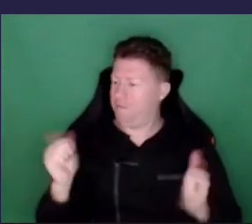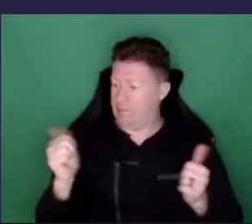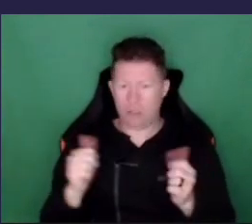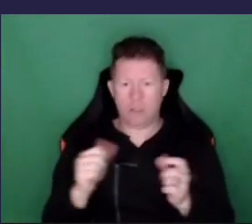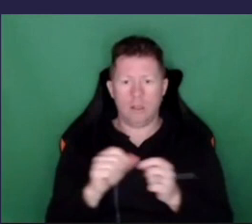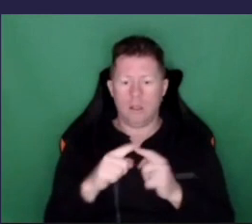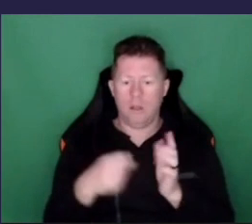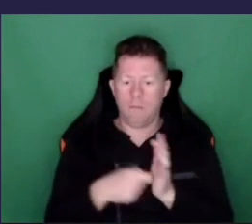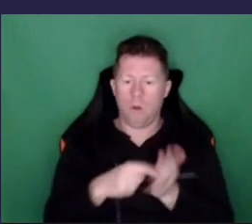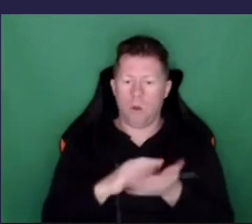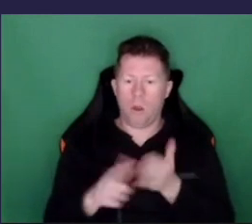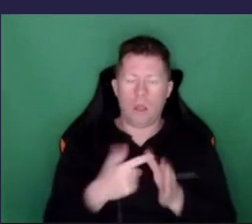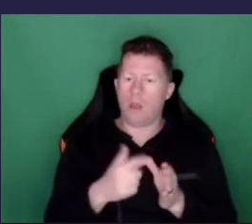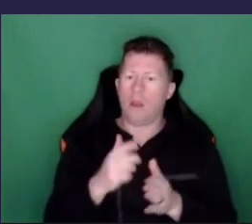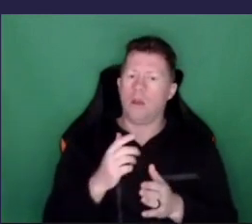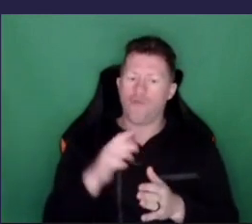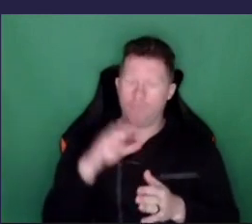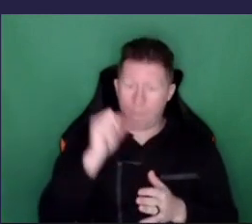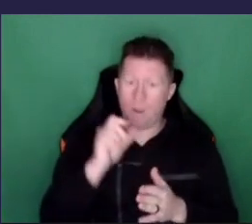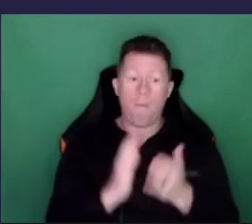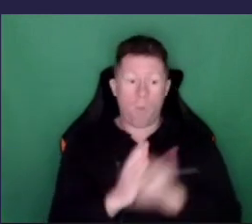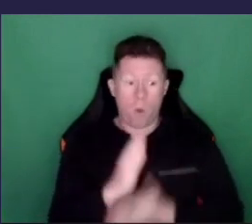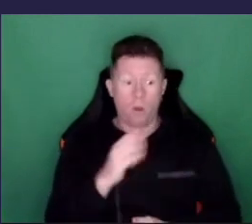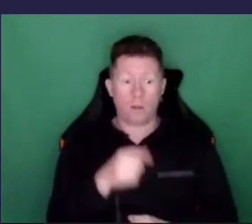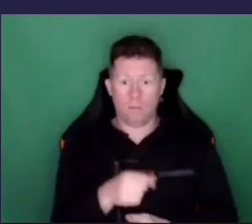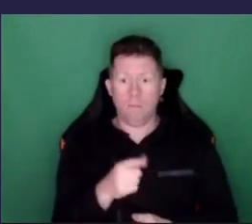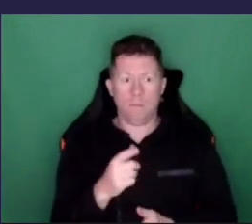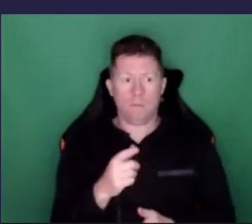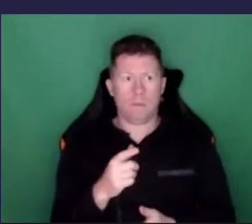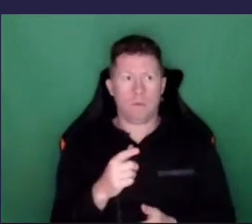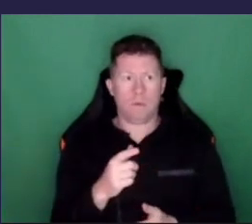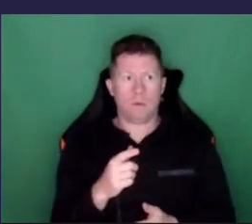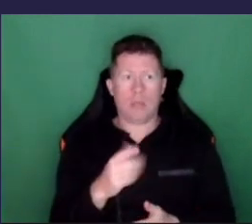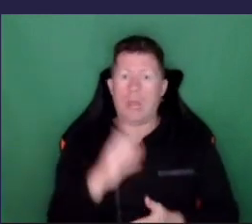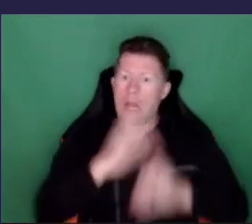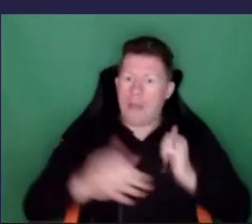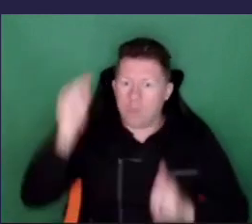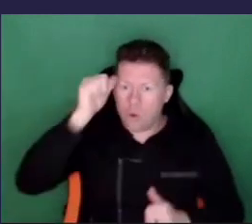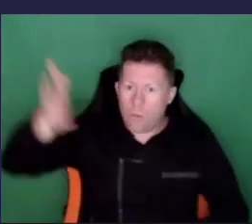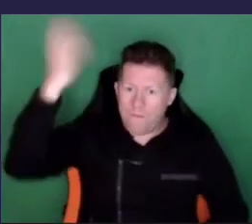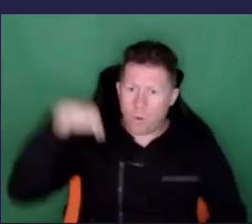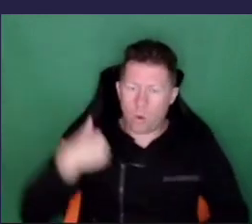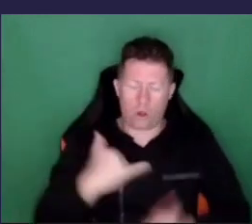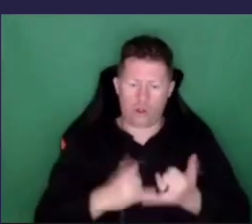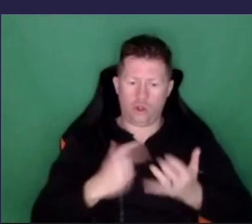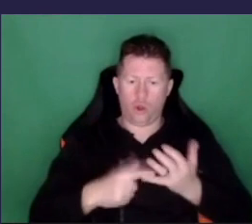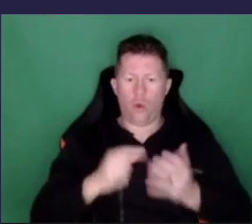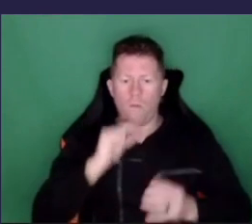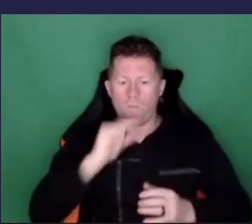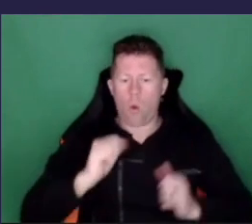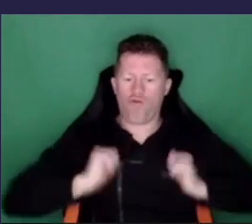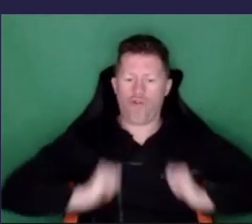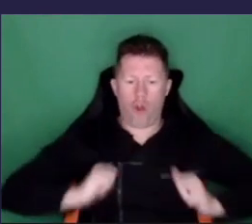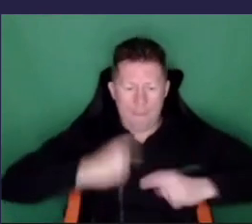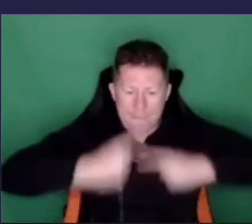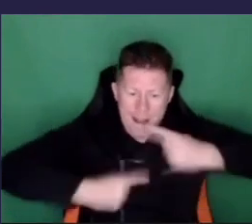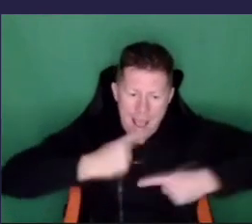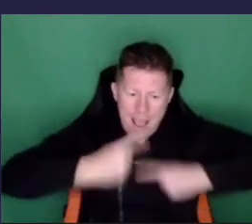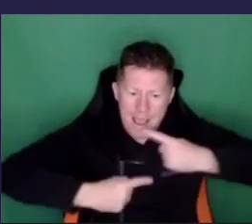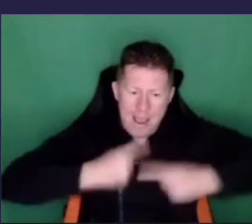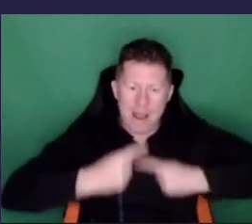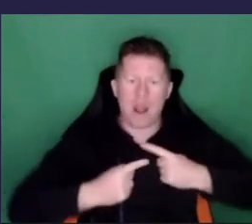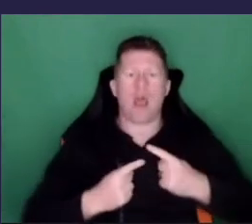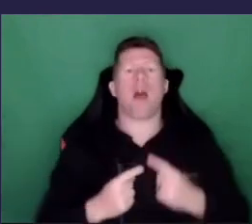little lesson. And it did affect how other people saw her. So just one small example of how do